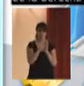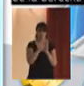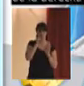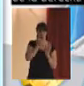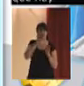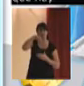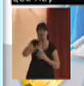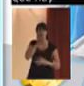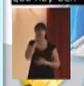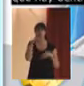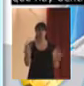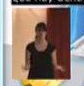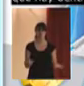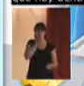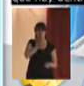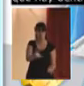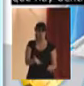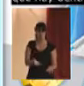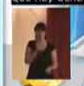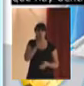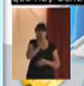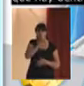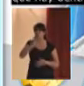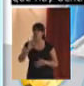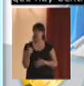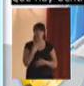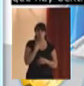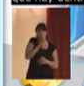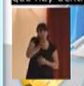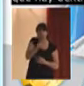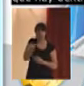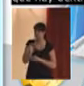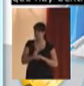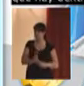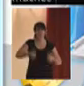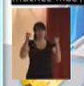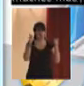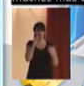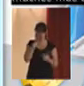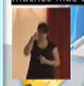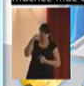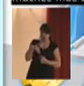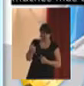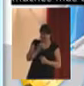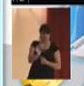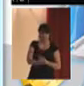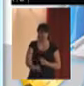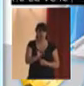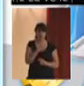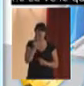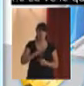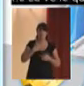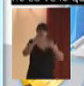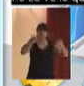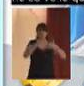code that there is within a tweet. These are much more than 140 characters. Of course, you cannot see what it says, but maybe there